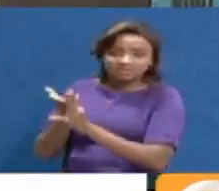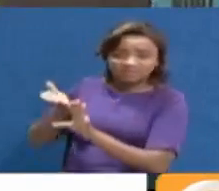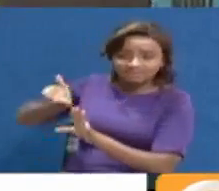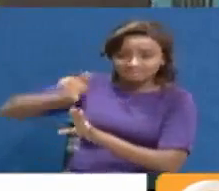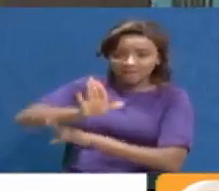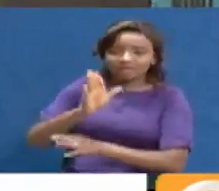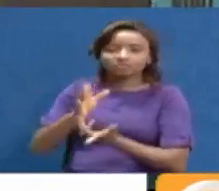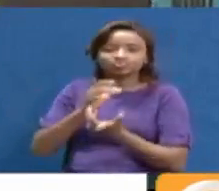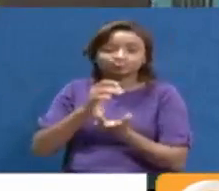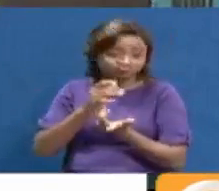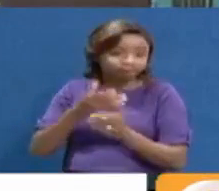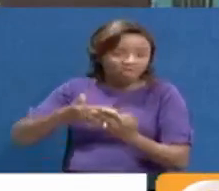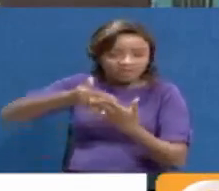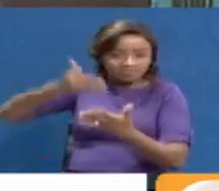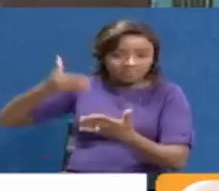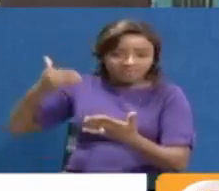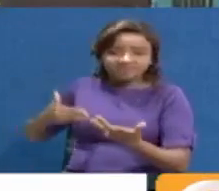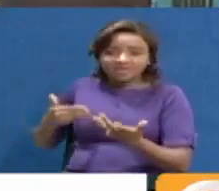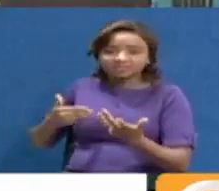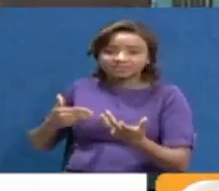pre-COVID tax regimes